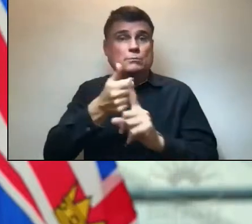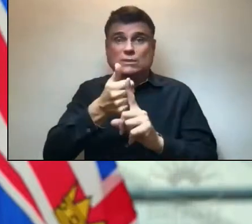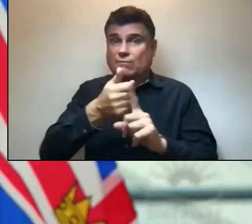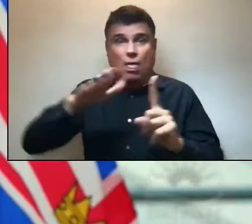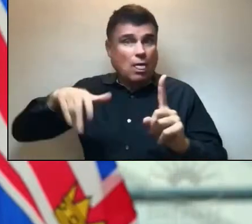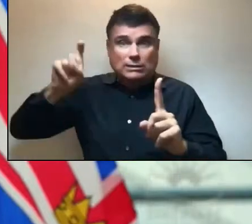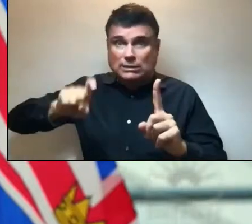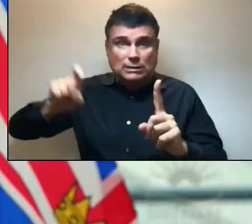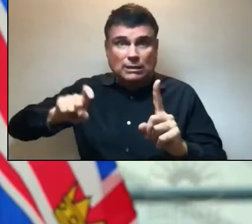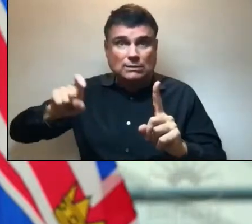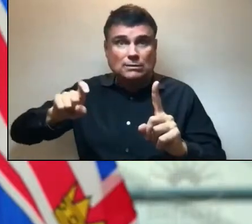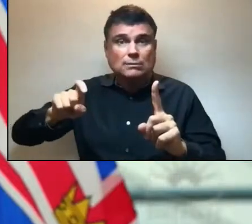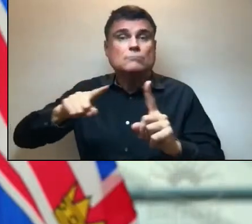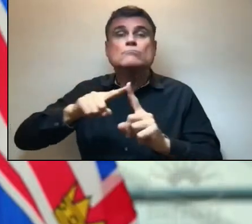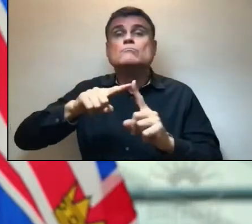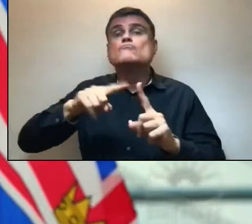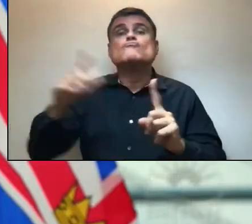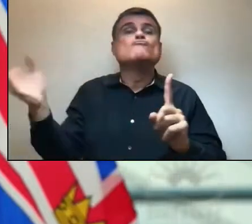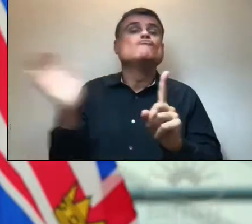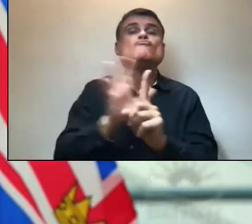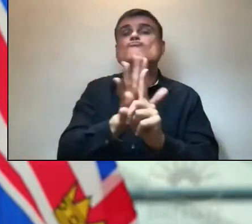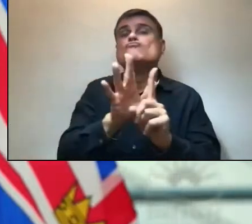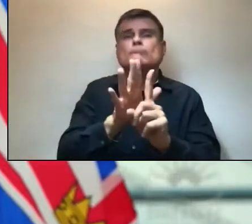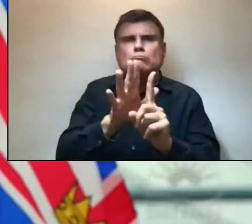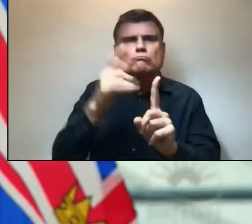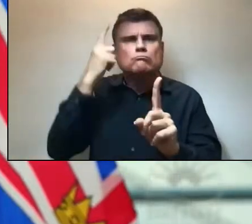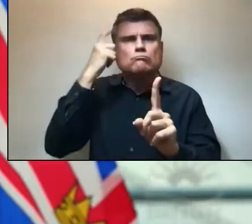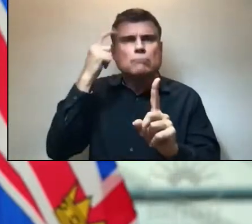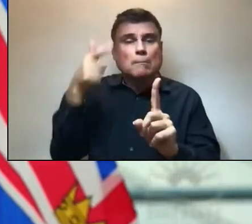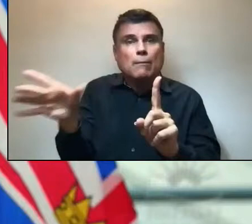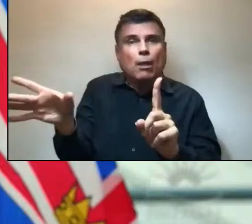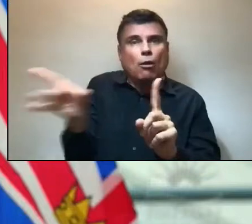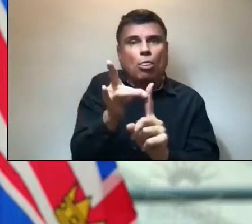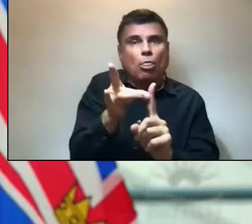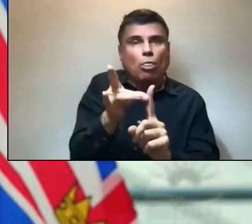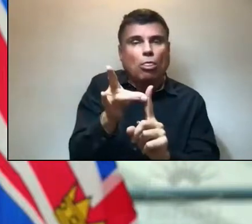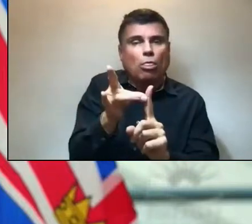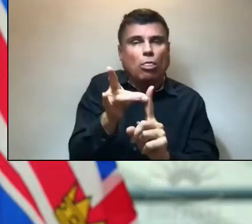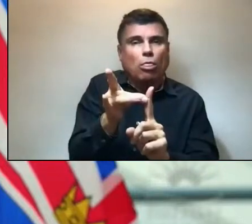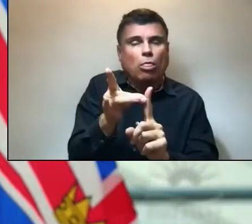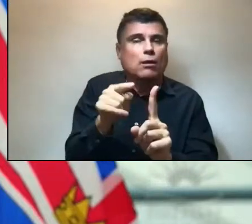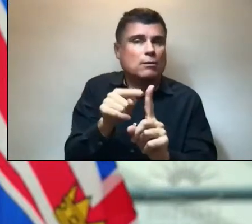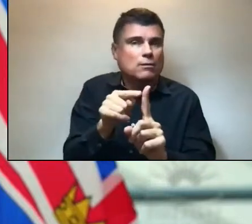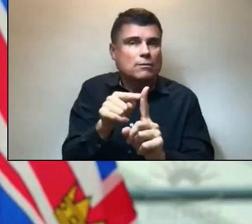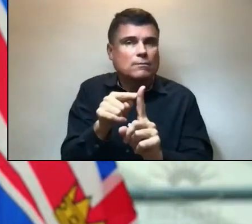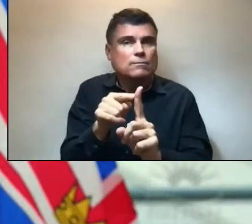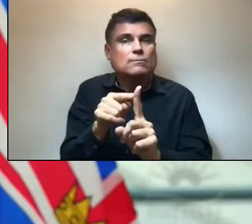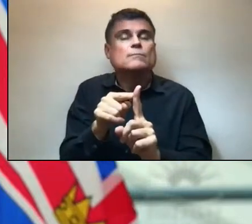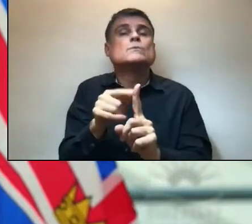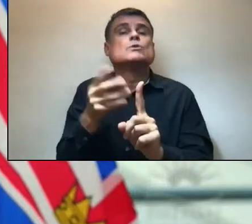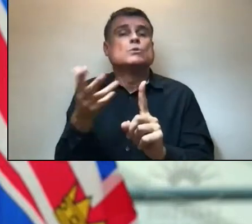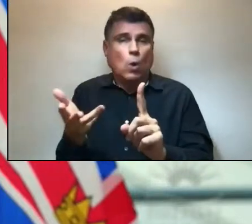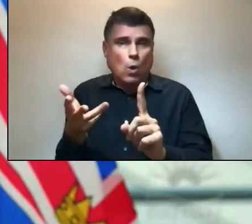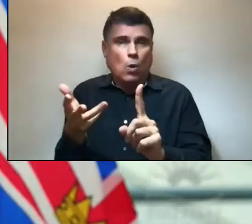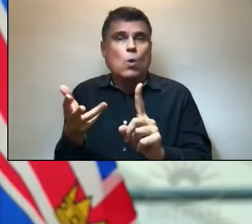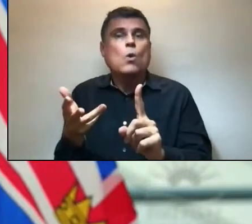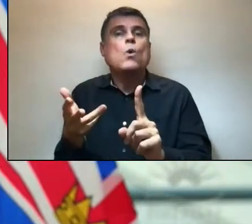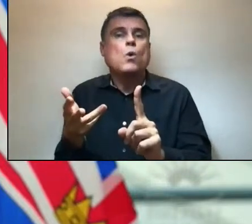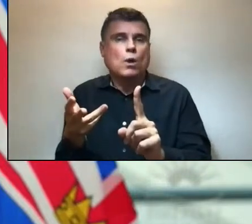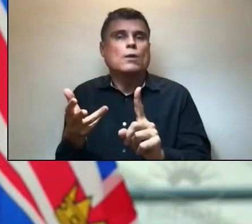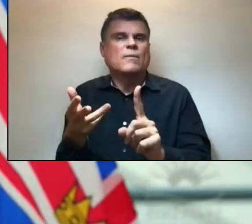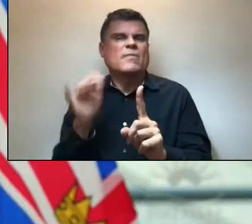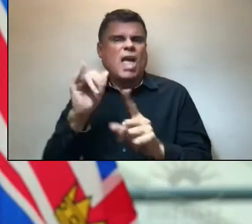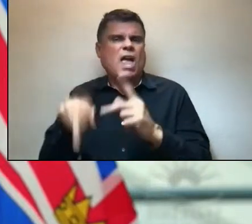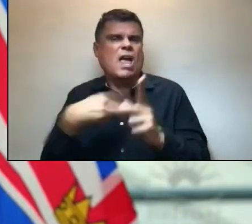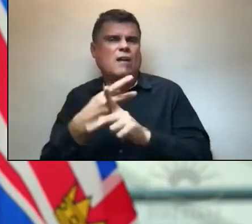understand if you're infected or not. So where your pre-test probability goes up because you've been exposed to somebody with COVID-19.